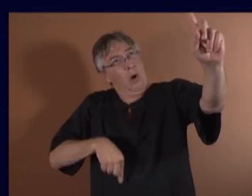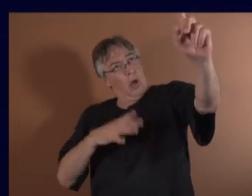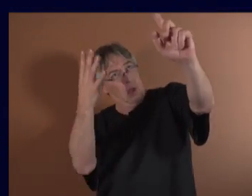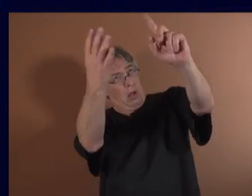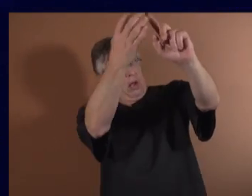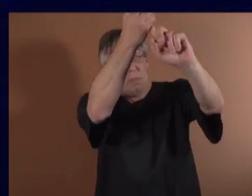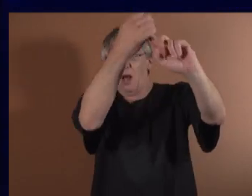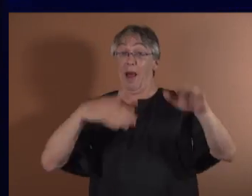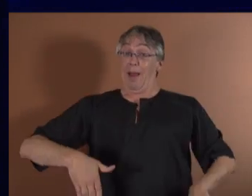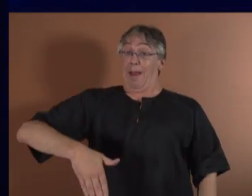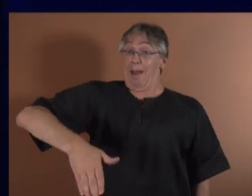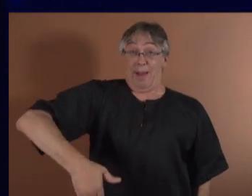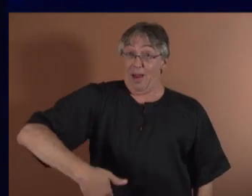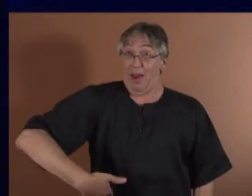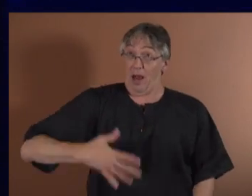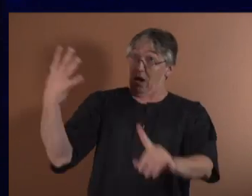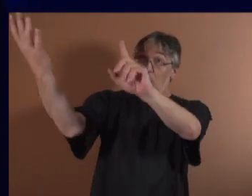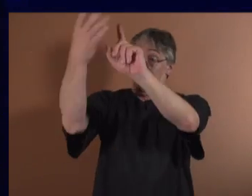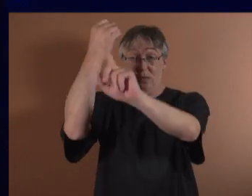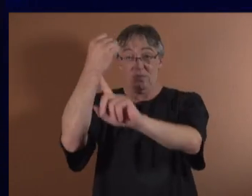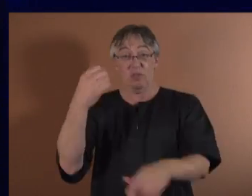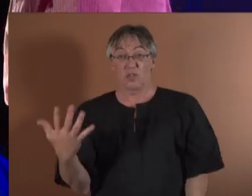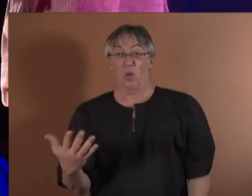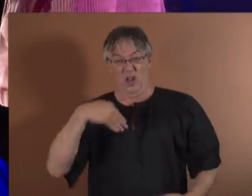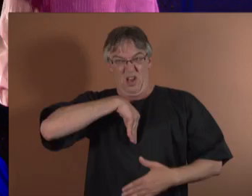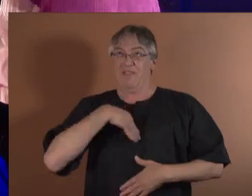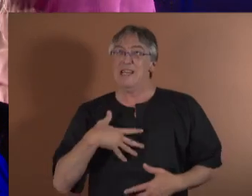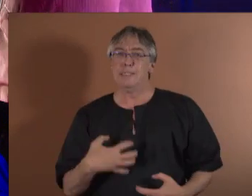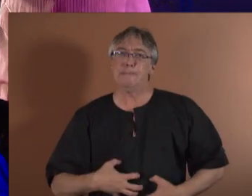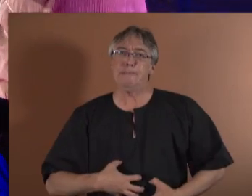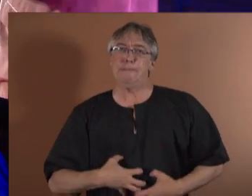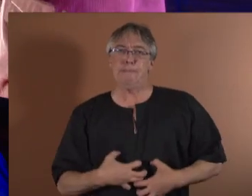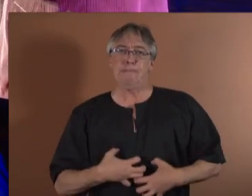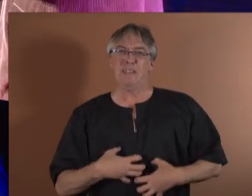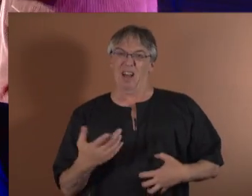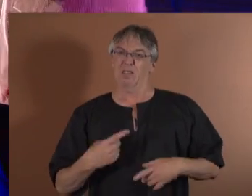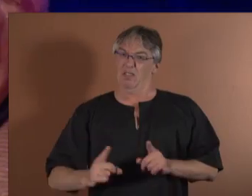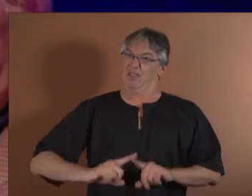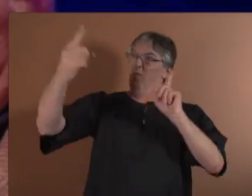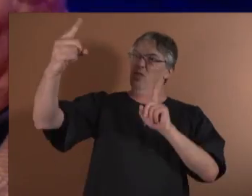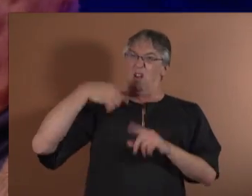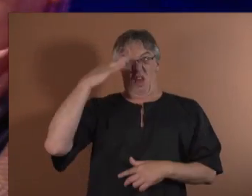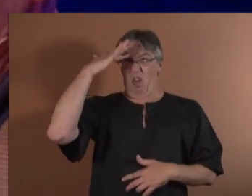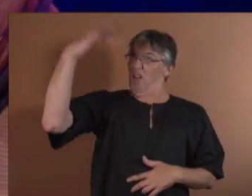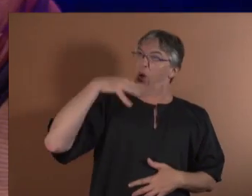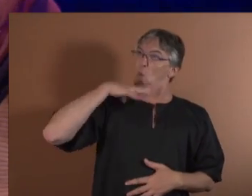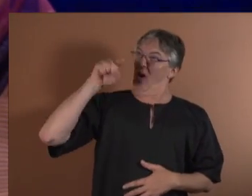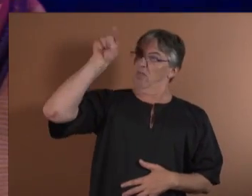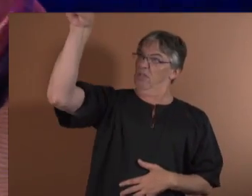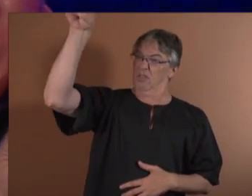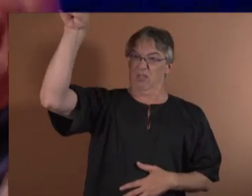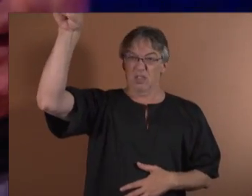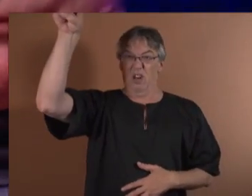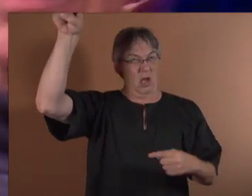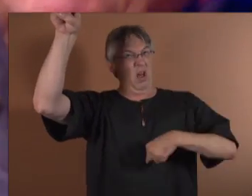a reality that's not true yet, some part of you goes, there's a delta, there's a gap between where I am and what I want. So